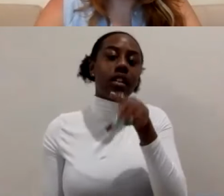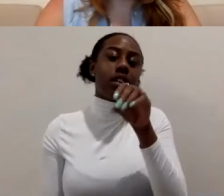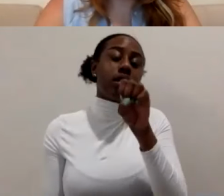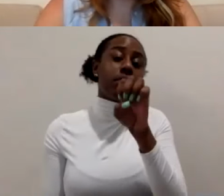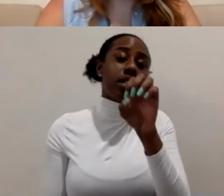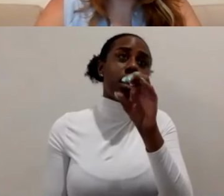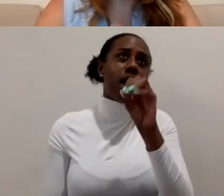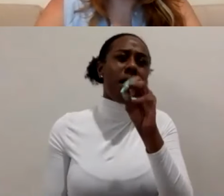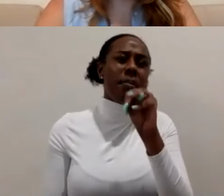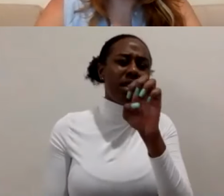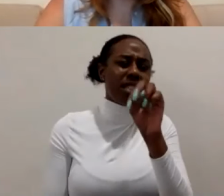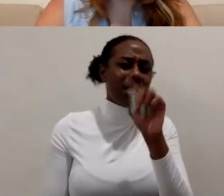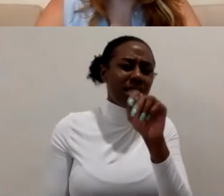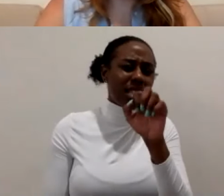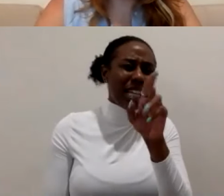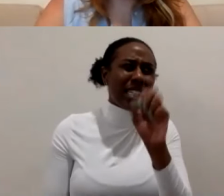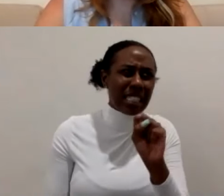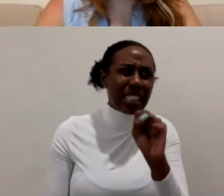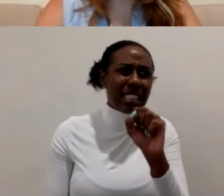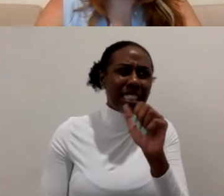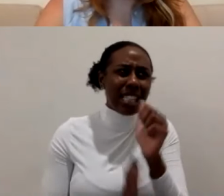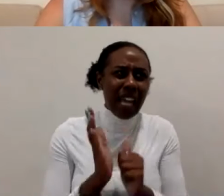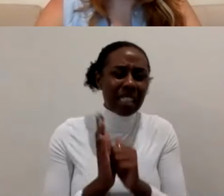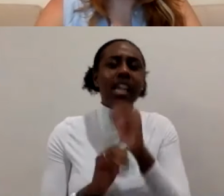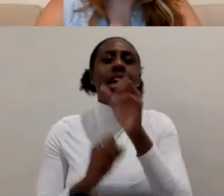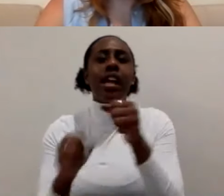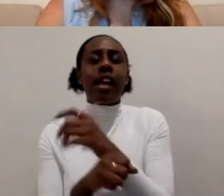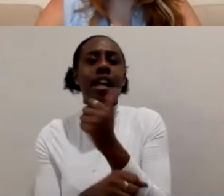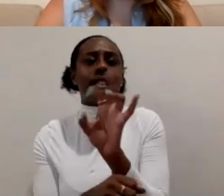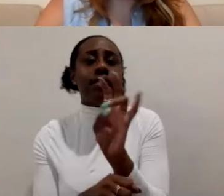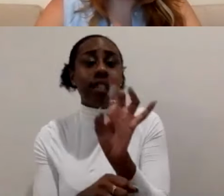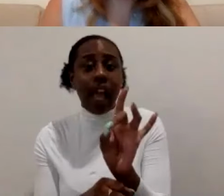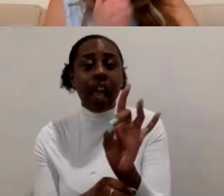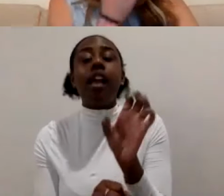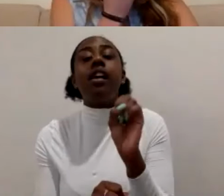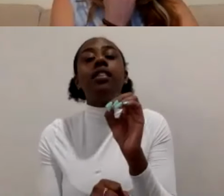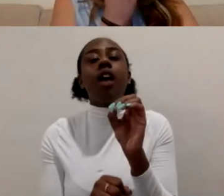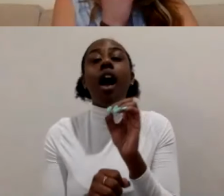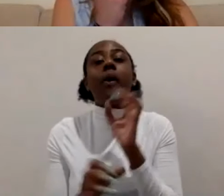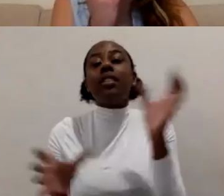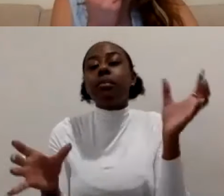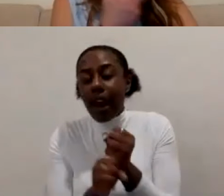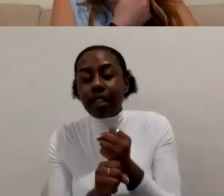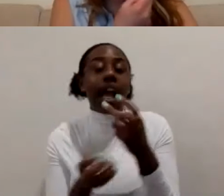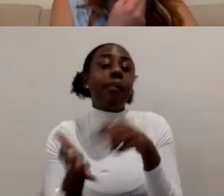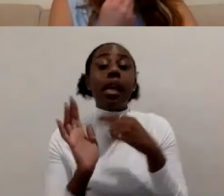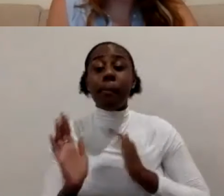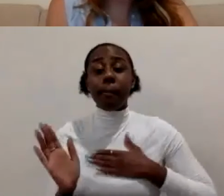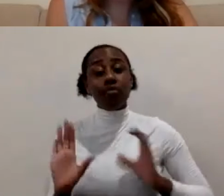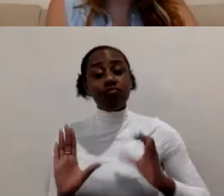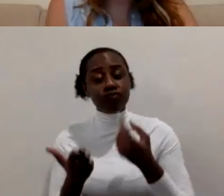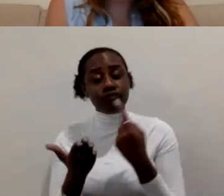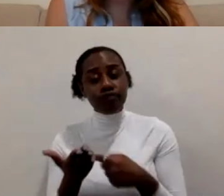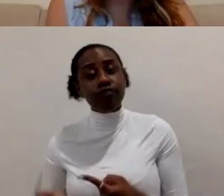Comitatus Act of 1878. So it was basically, I mean, in our group, we talked about how